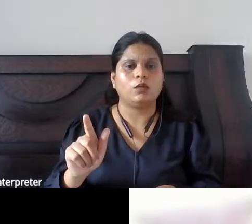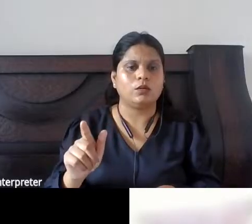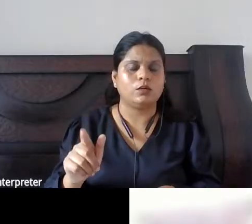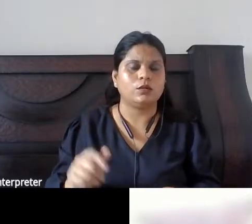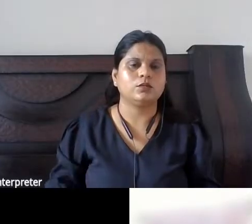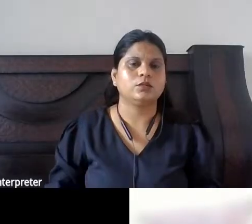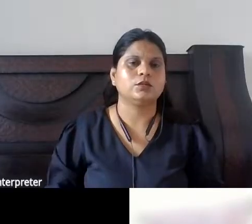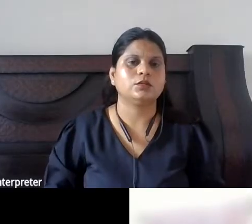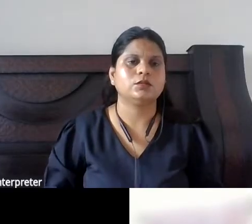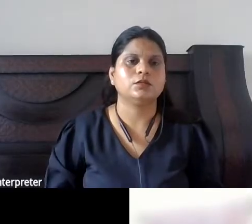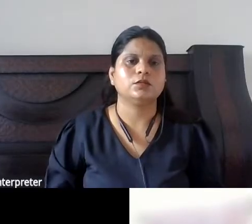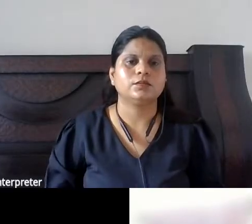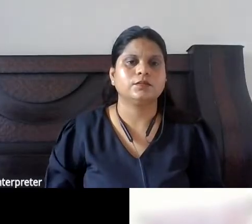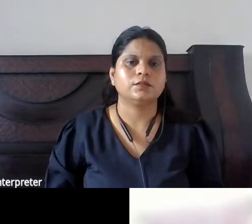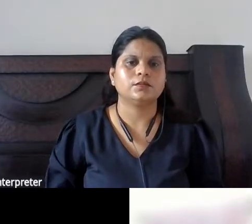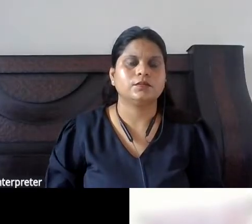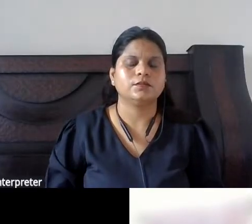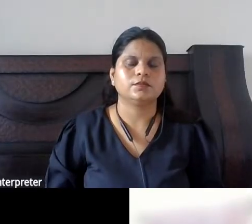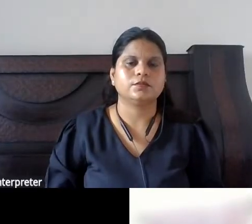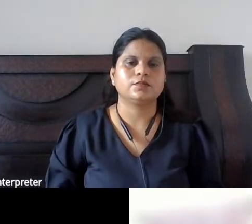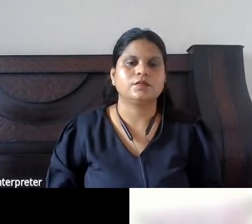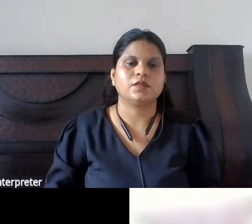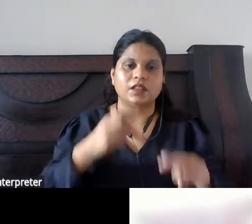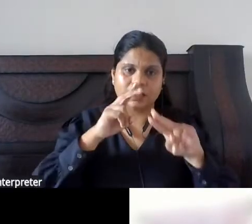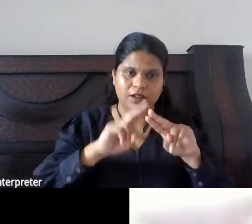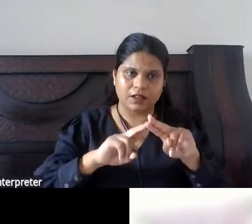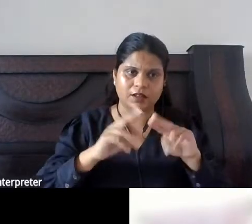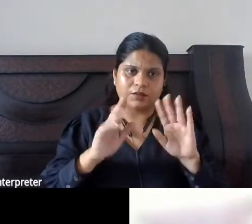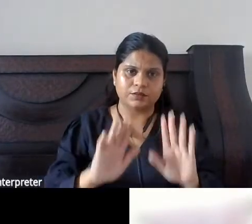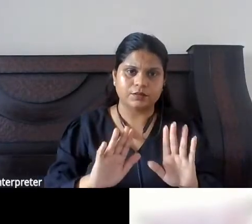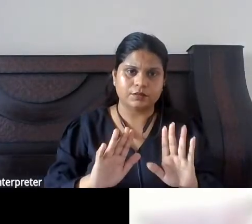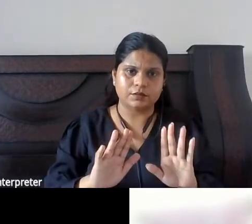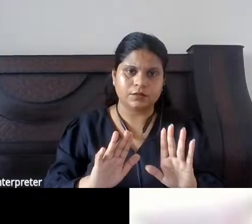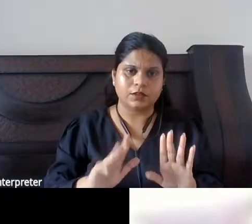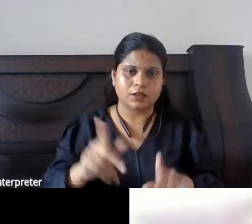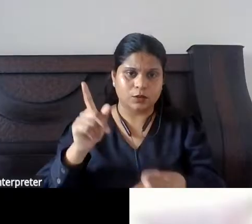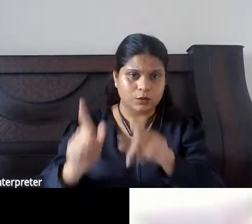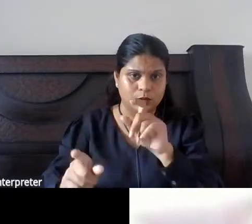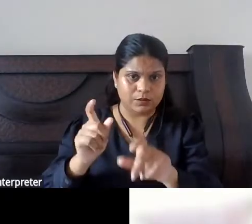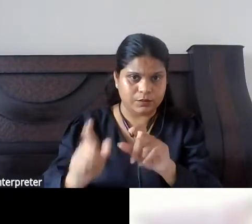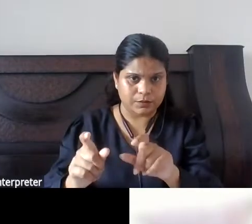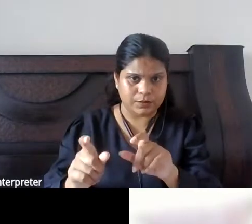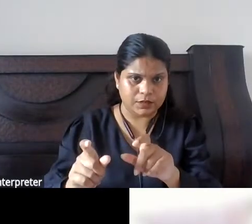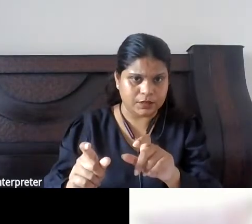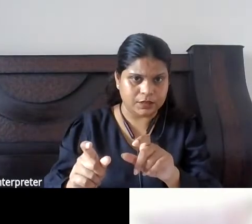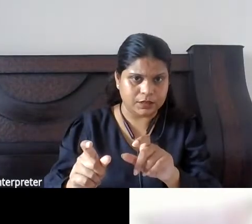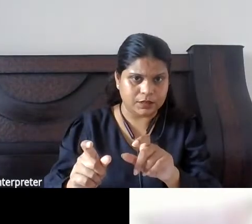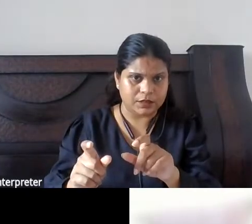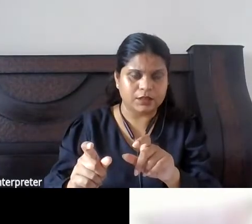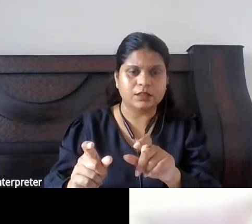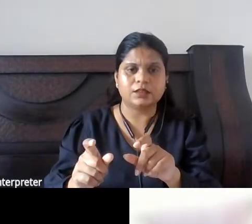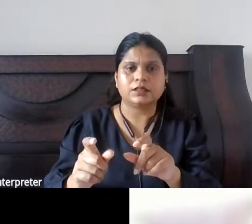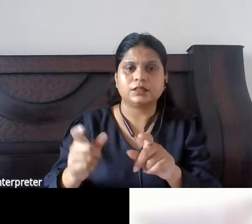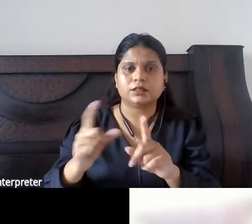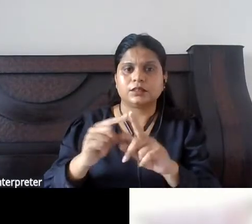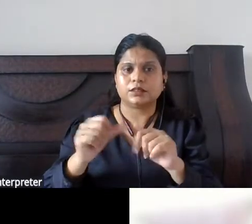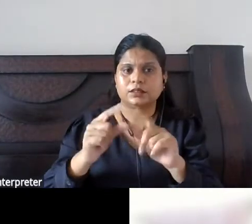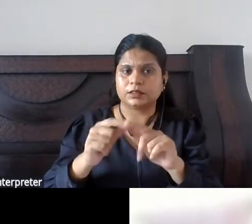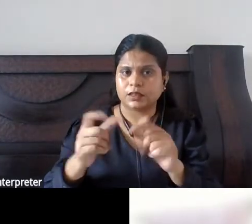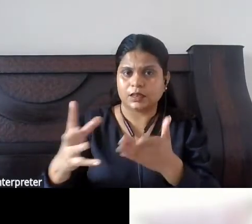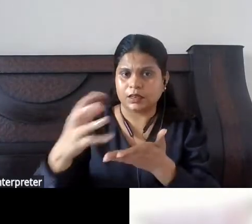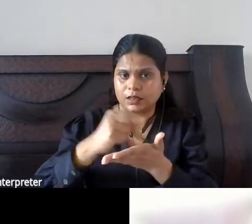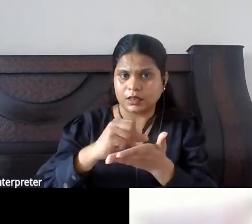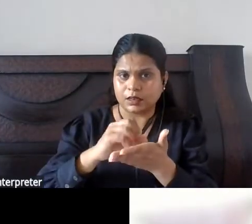to. In case there is no such person who has come to take the data, there's also a system